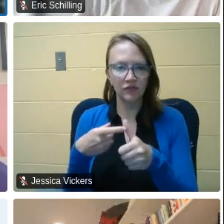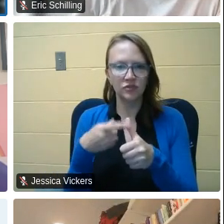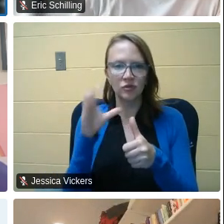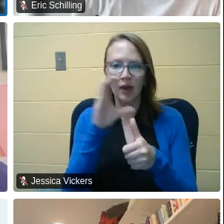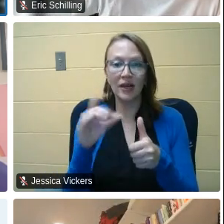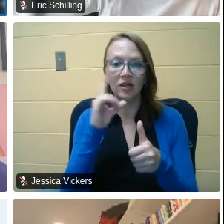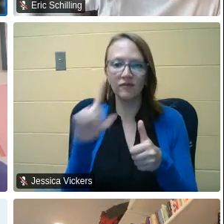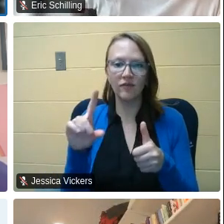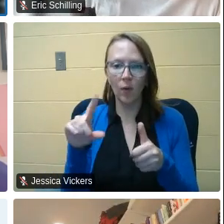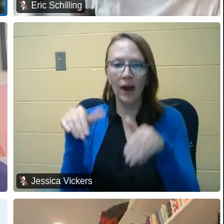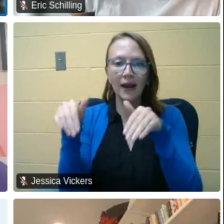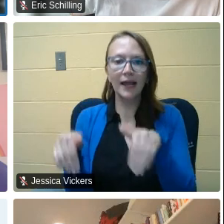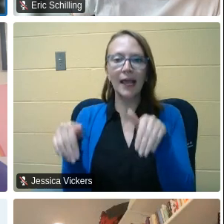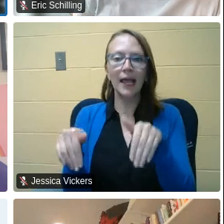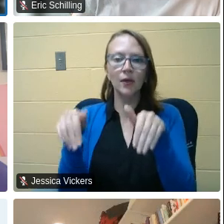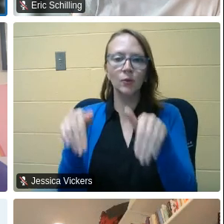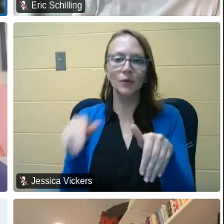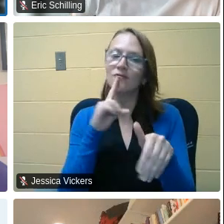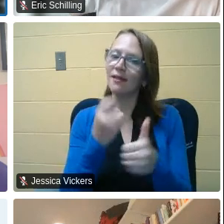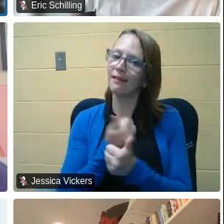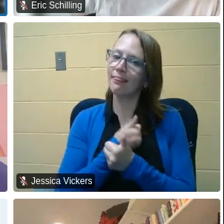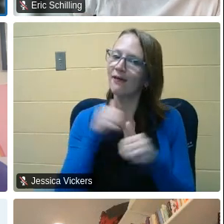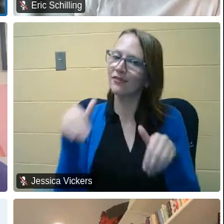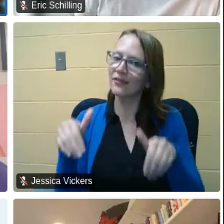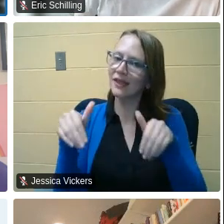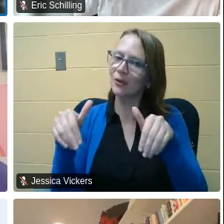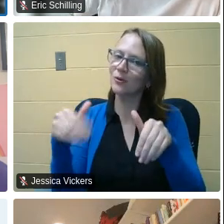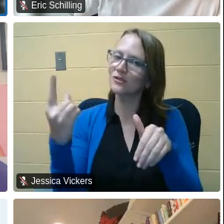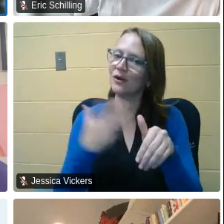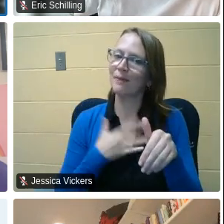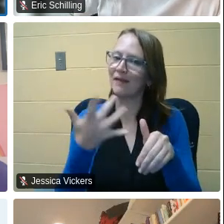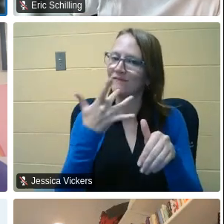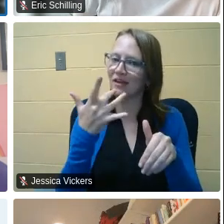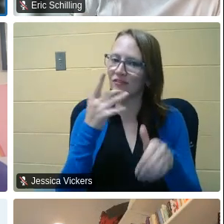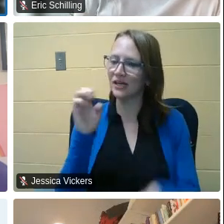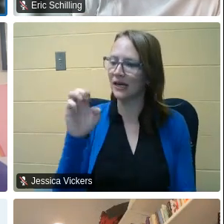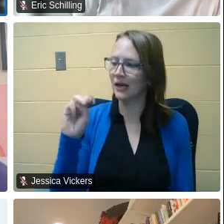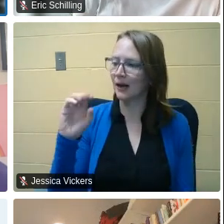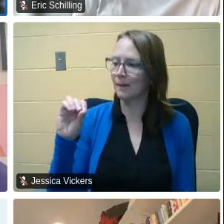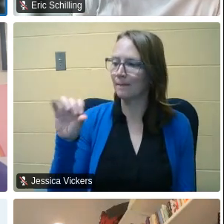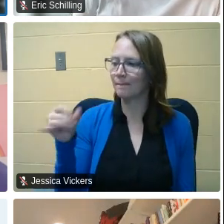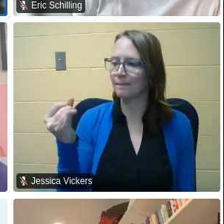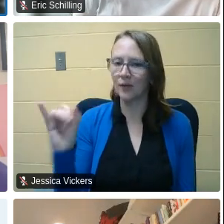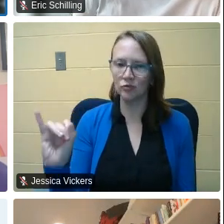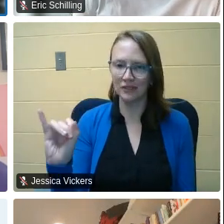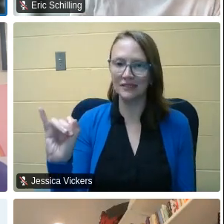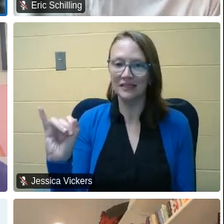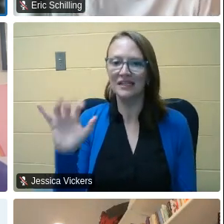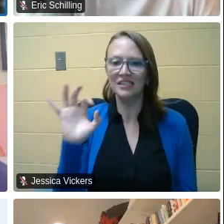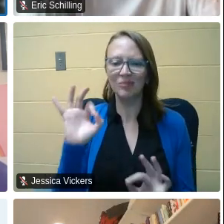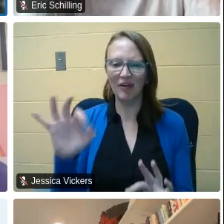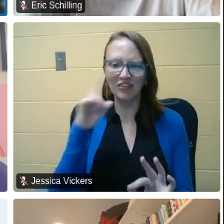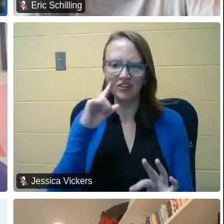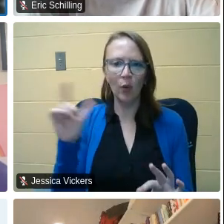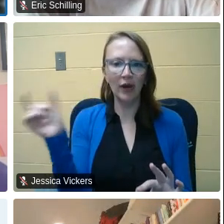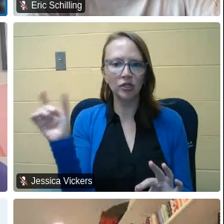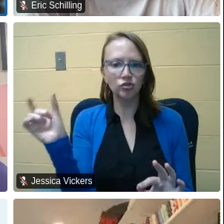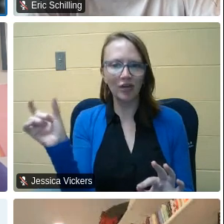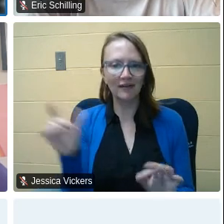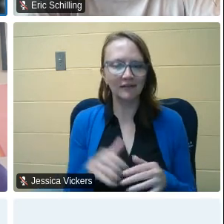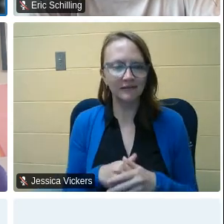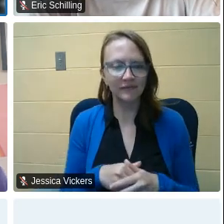kangaroo because I really love the kangaroo. That's one of my favorite emojis. It goes so nicely with the shake block. So I'm going to do the